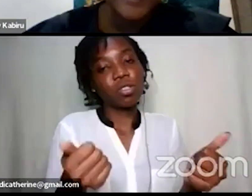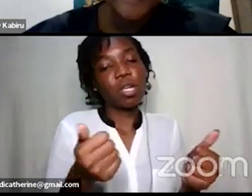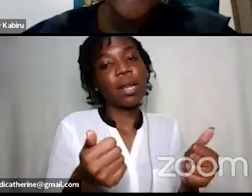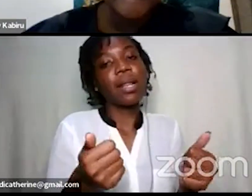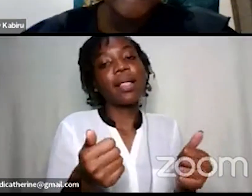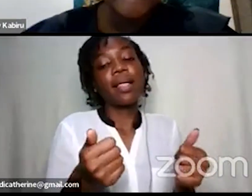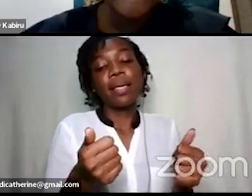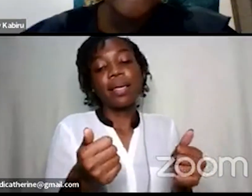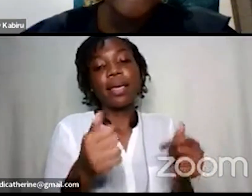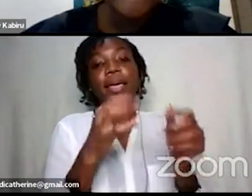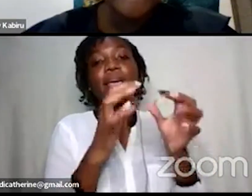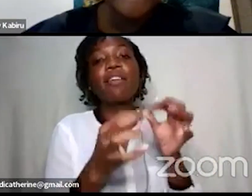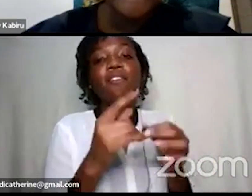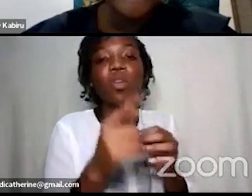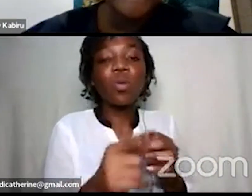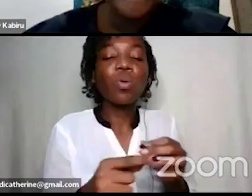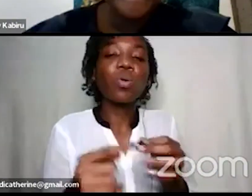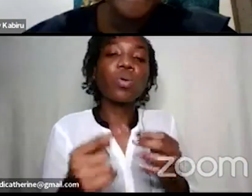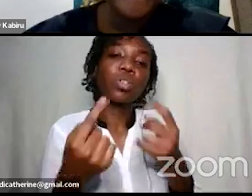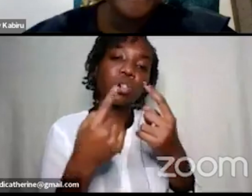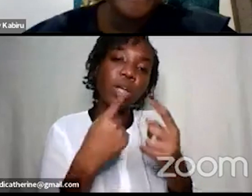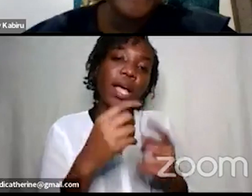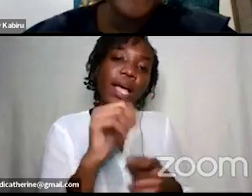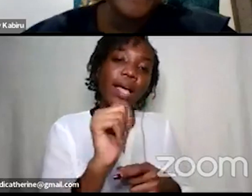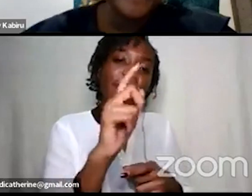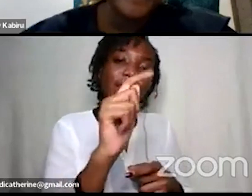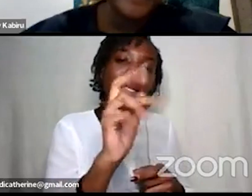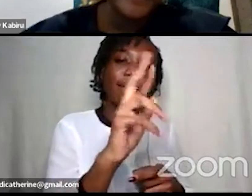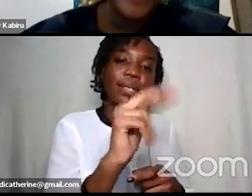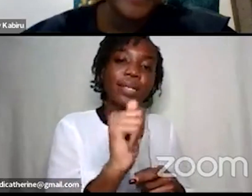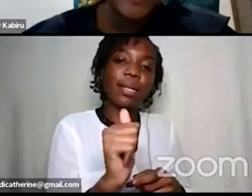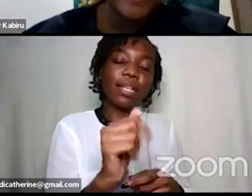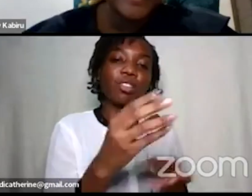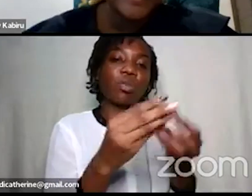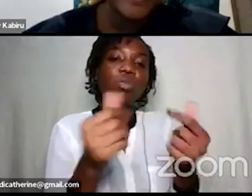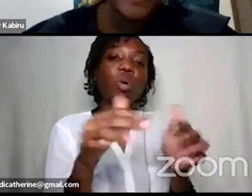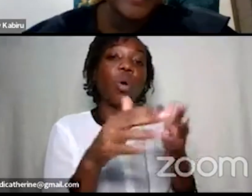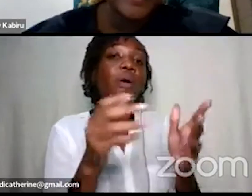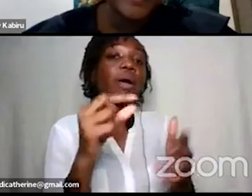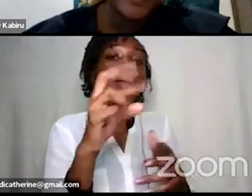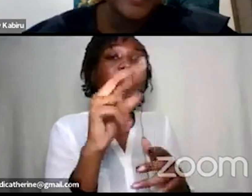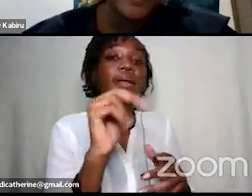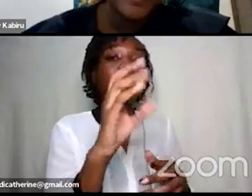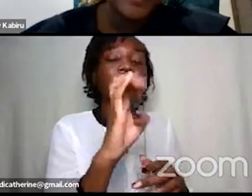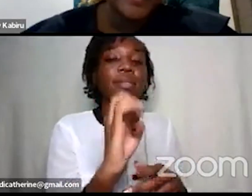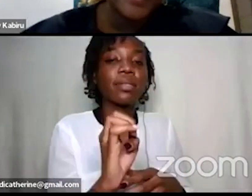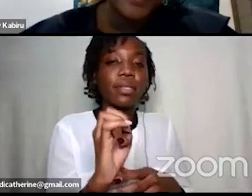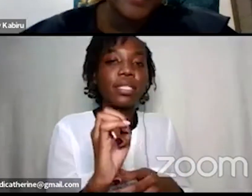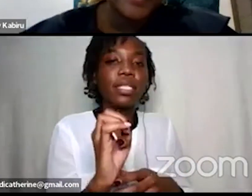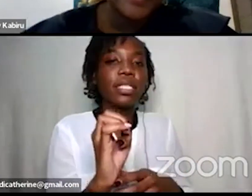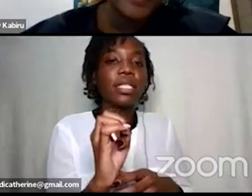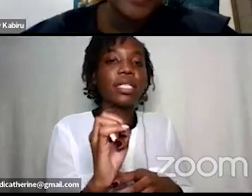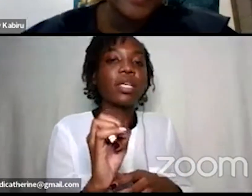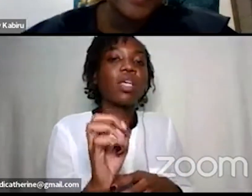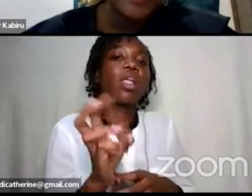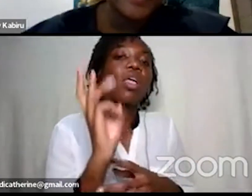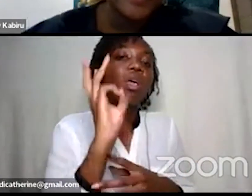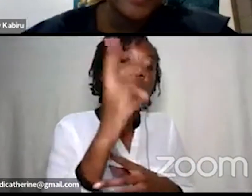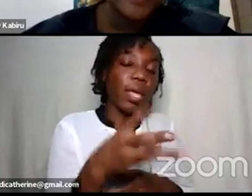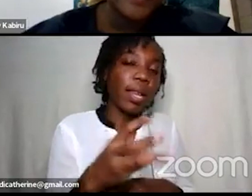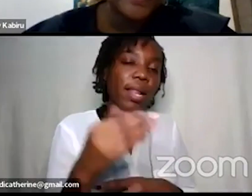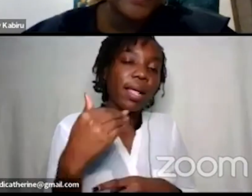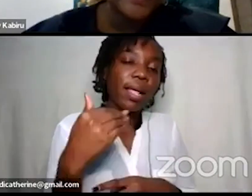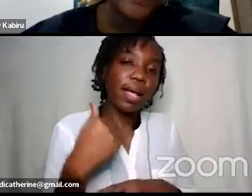as you mention Atara Solution or Grace, you are going to